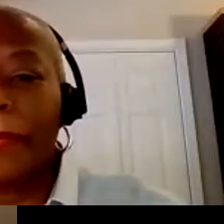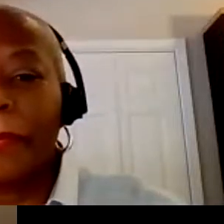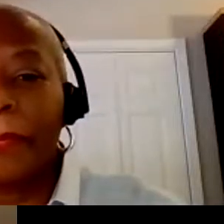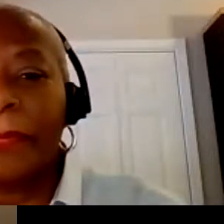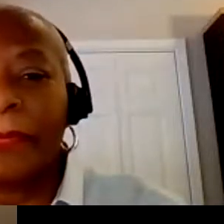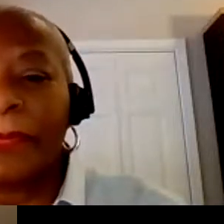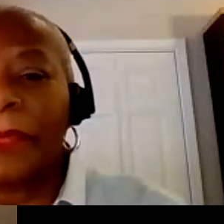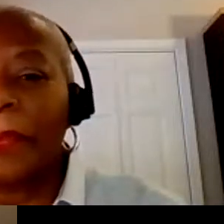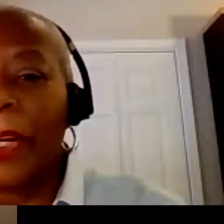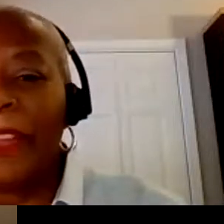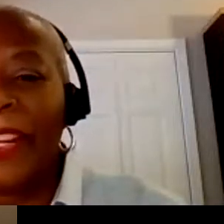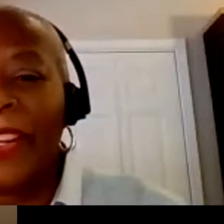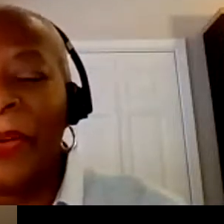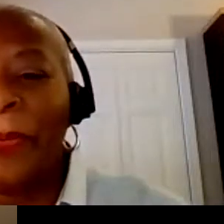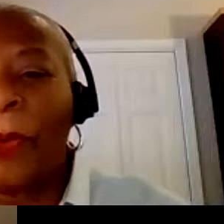Nothing to add.